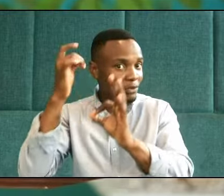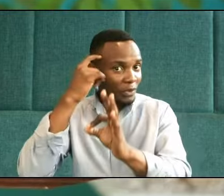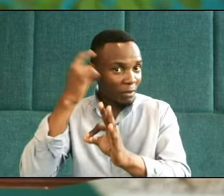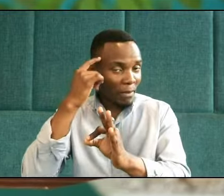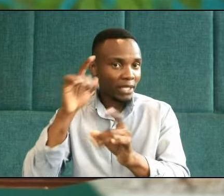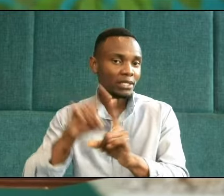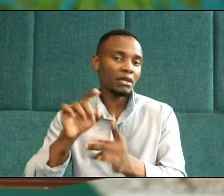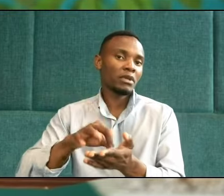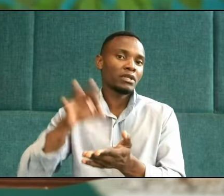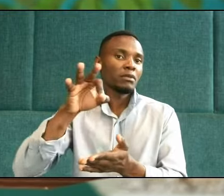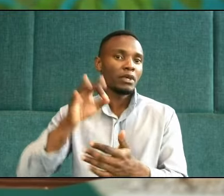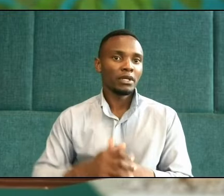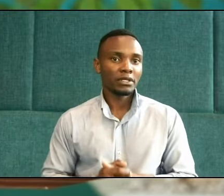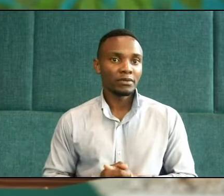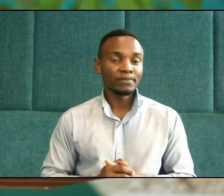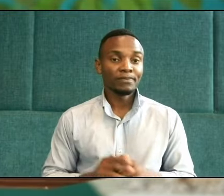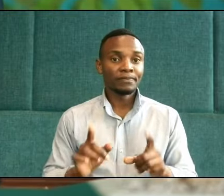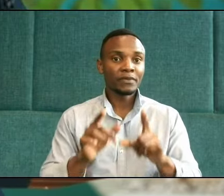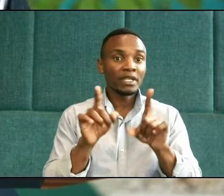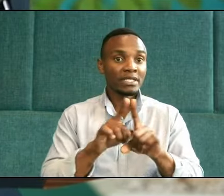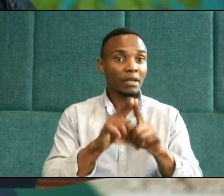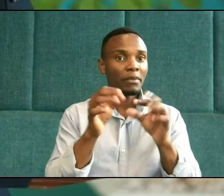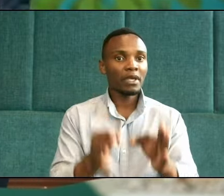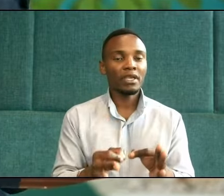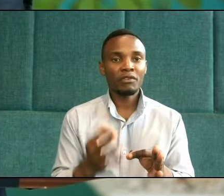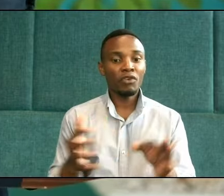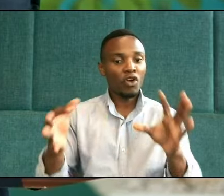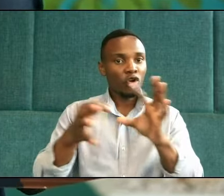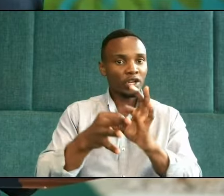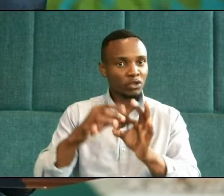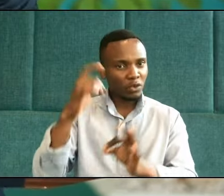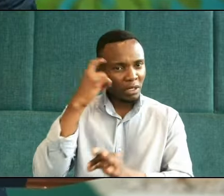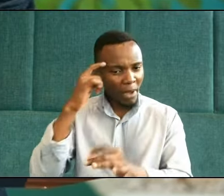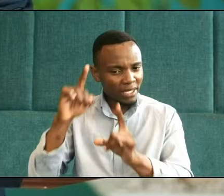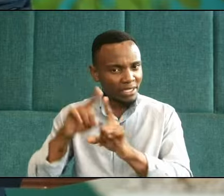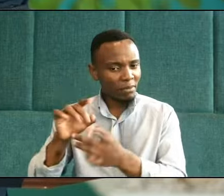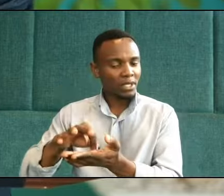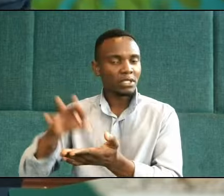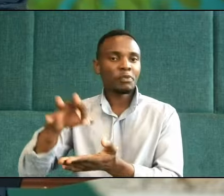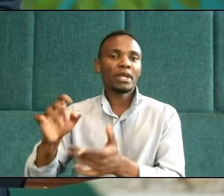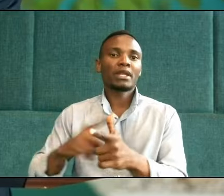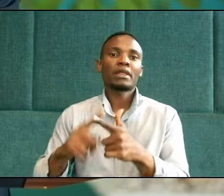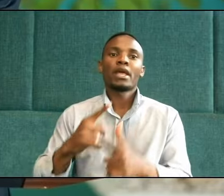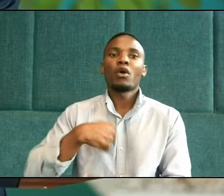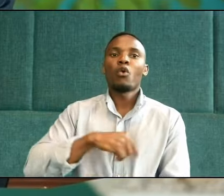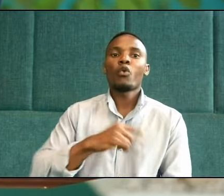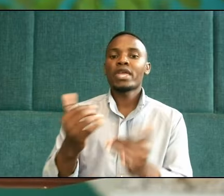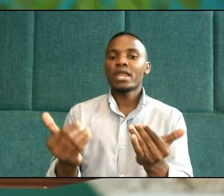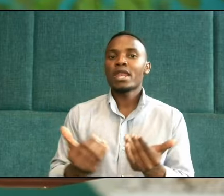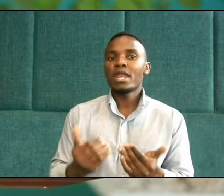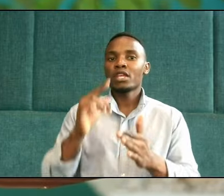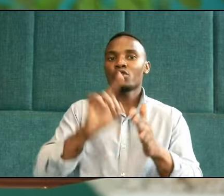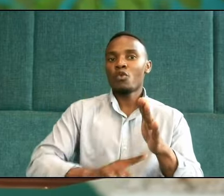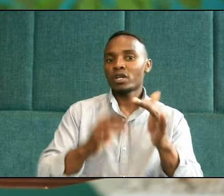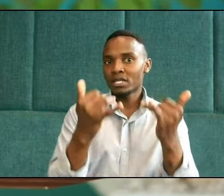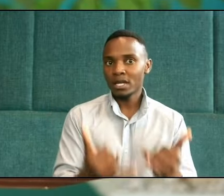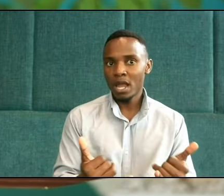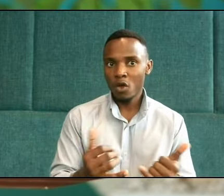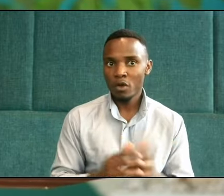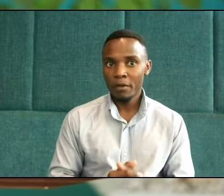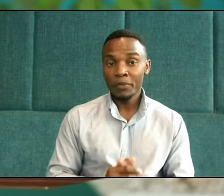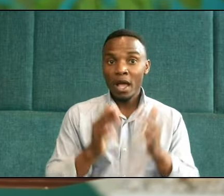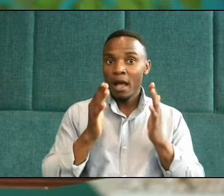spirit. And if they are related with the mind and spirit, then what we need now is